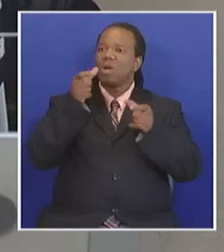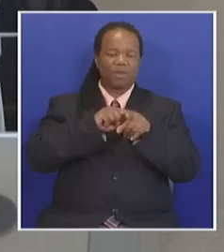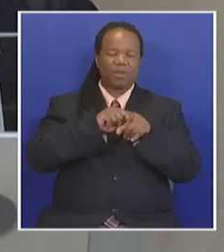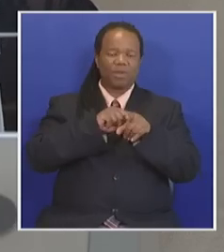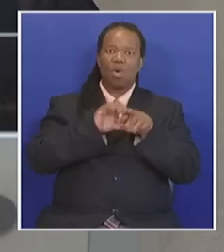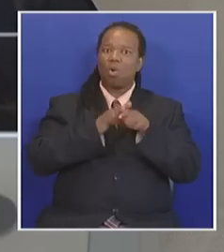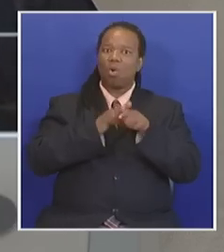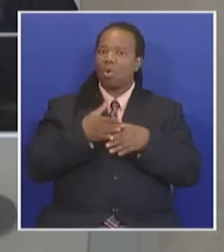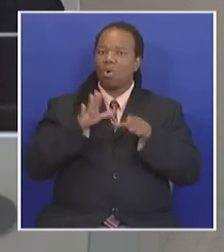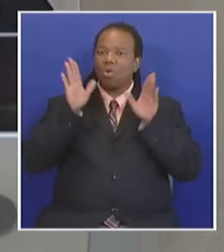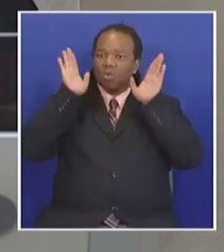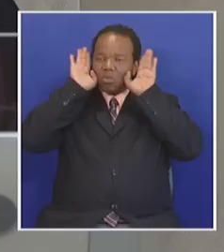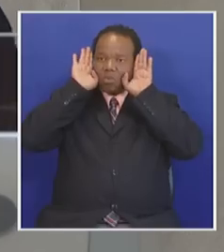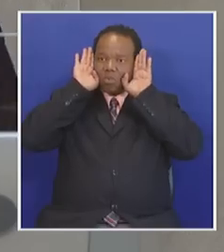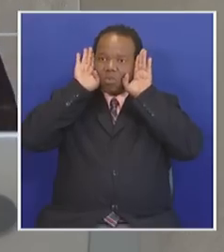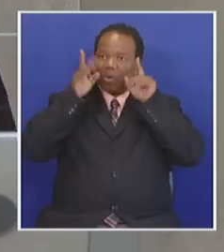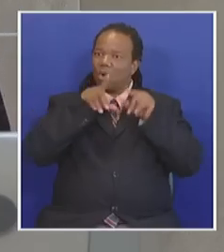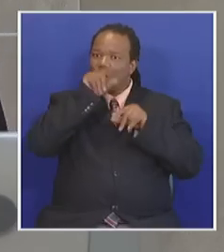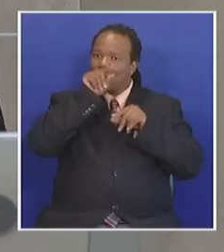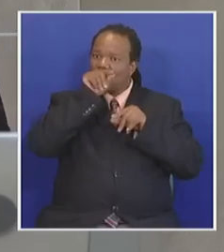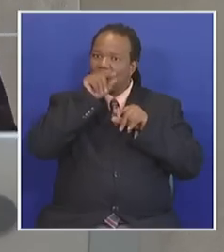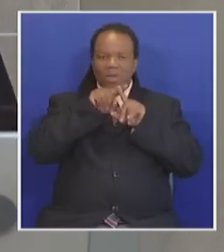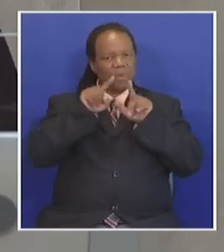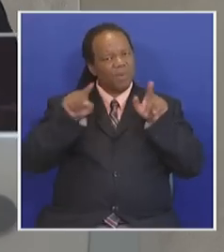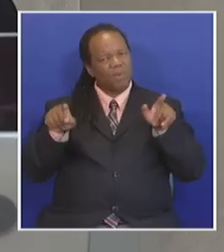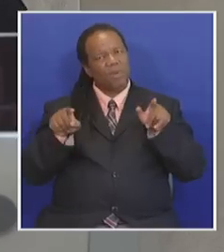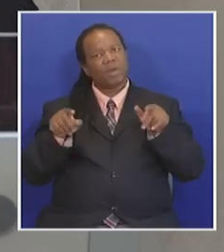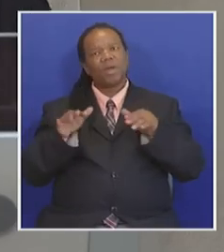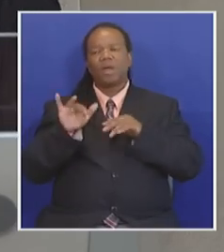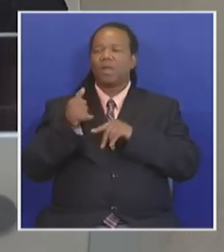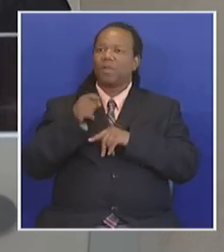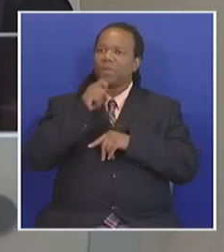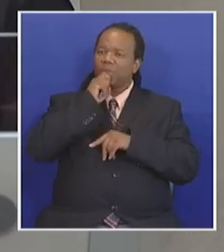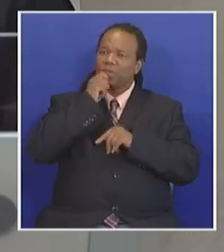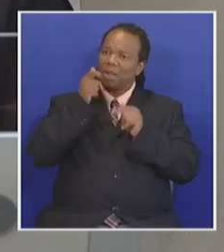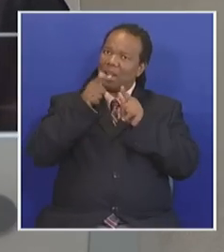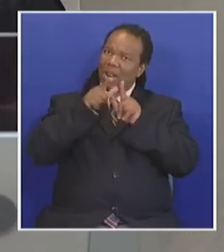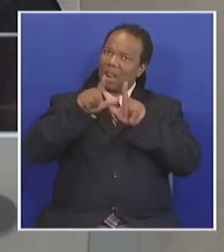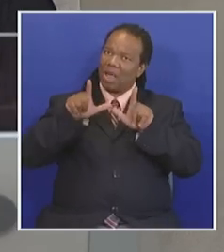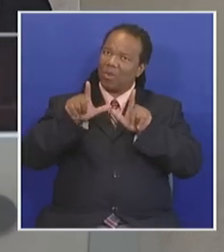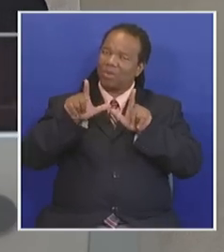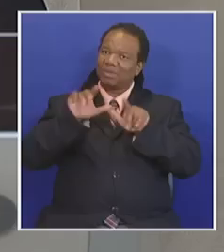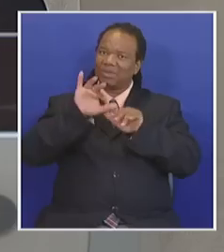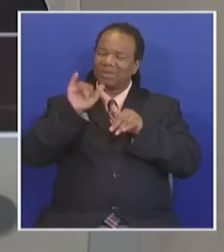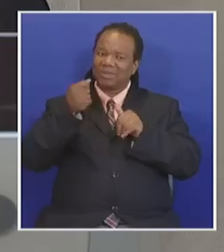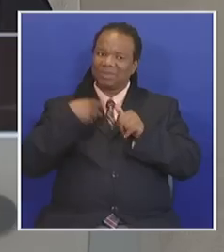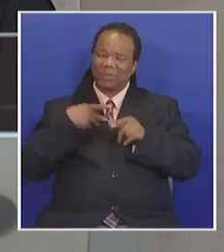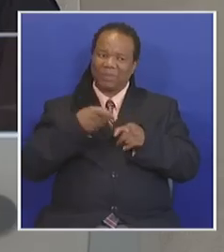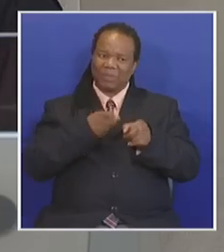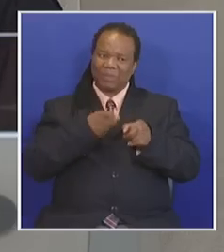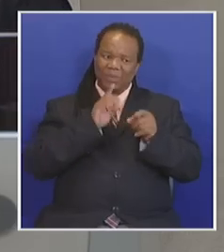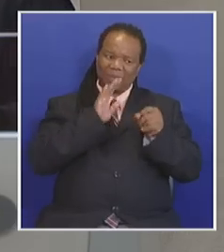social media, or the subtlety of the nuanced language play that underscores the insidious and far more dangerous